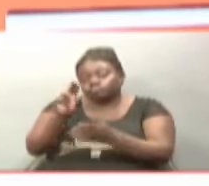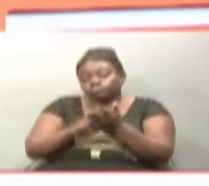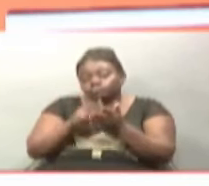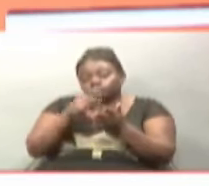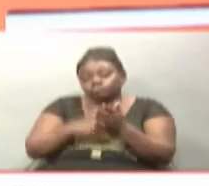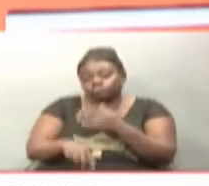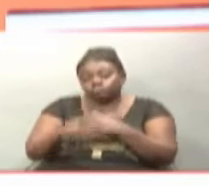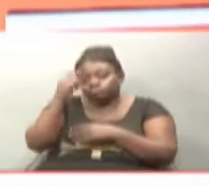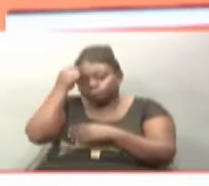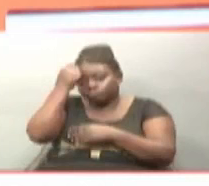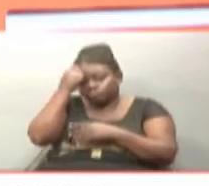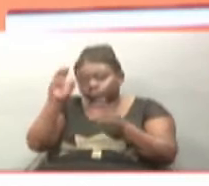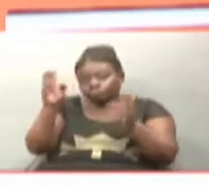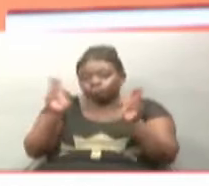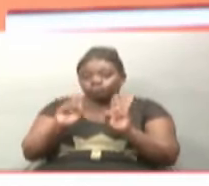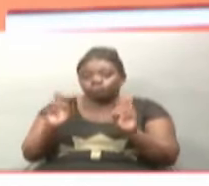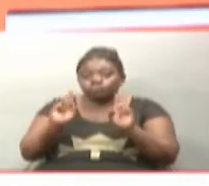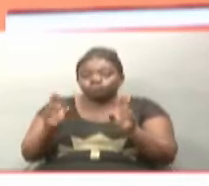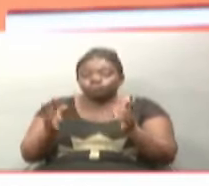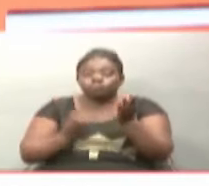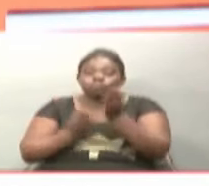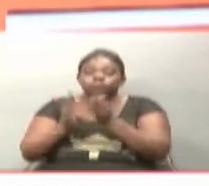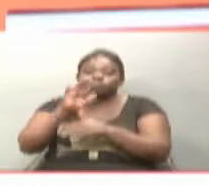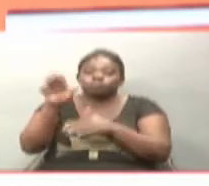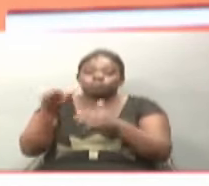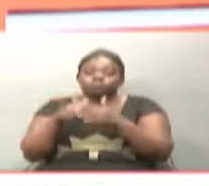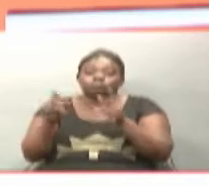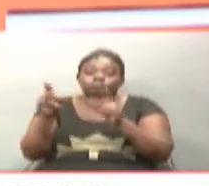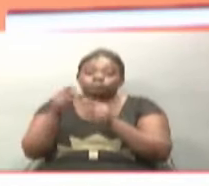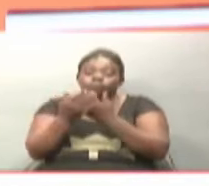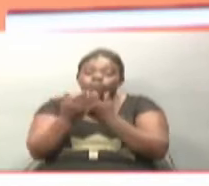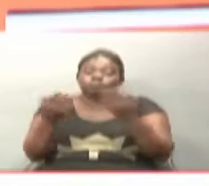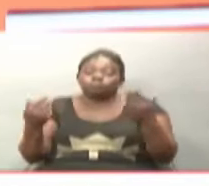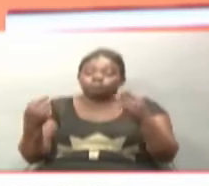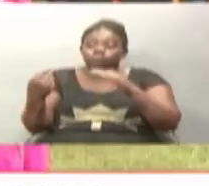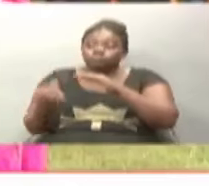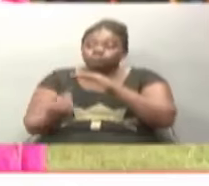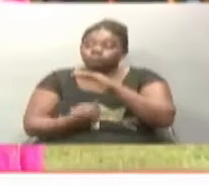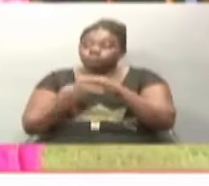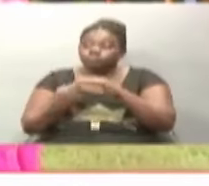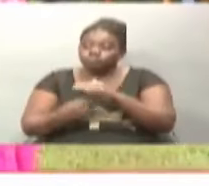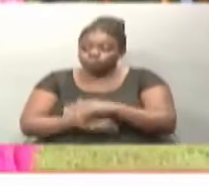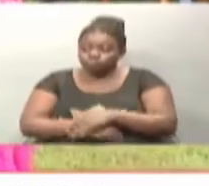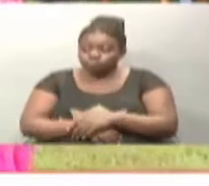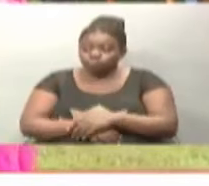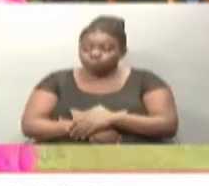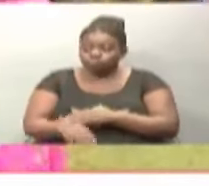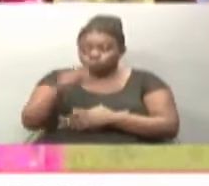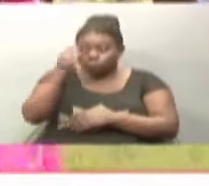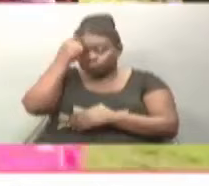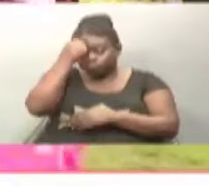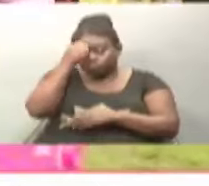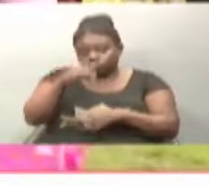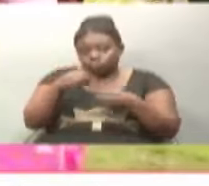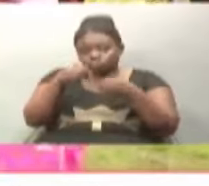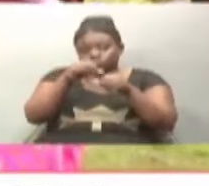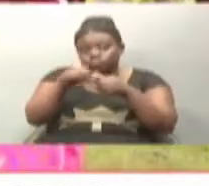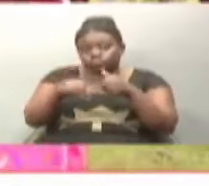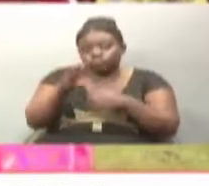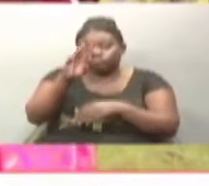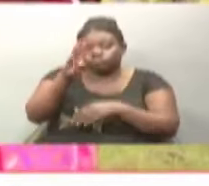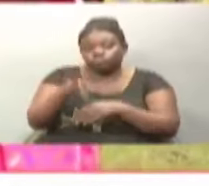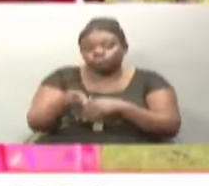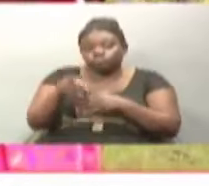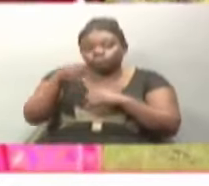w'eri NFUUFU okuweereza abantu bonna mu buli mbeera. Gavumenti egabidde abantu abasibye mu 14